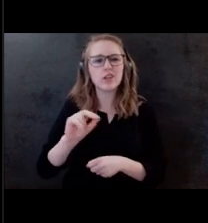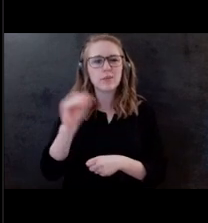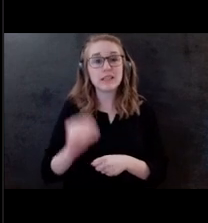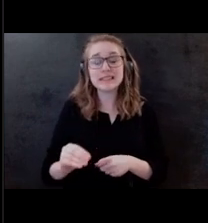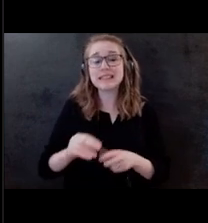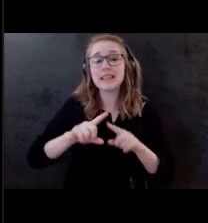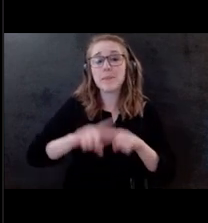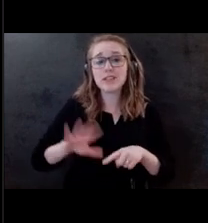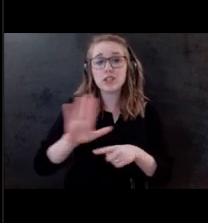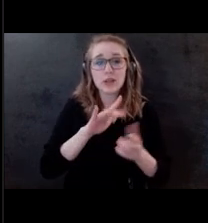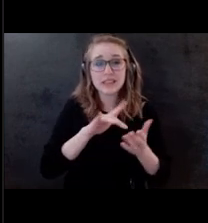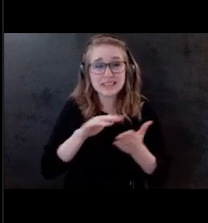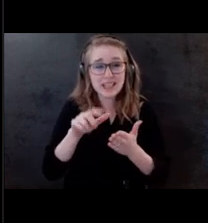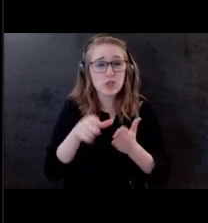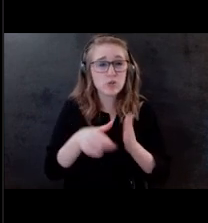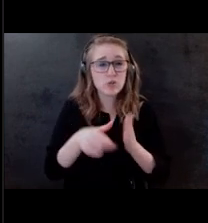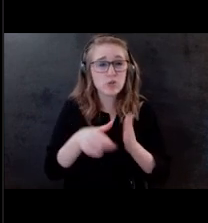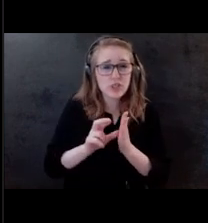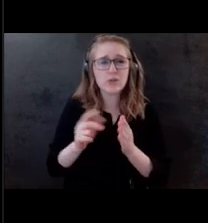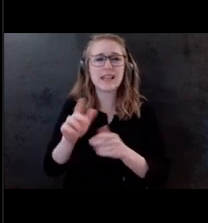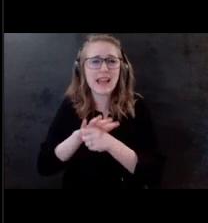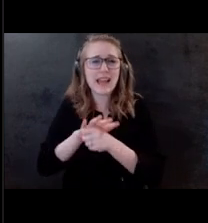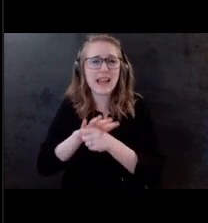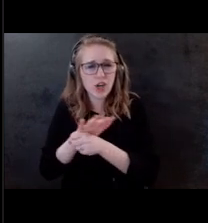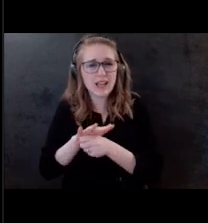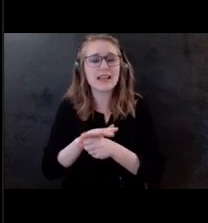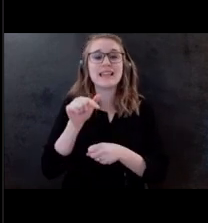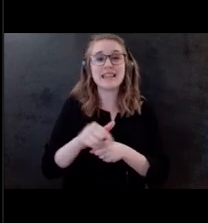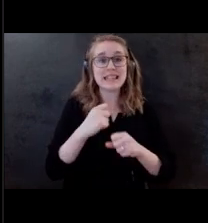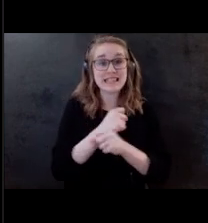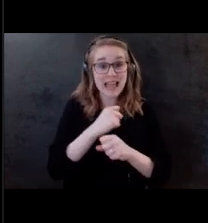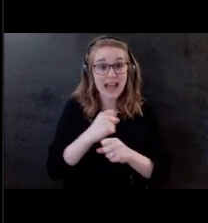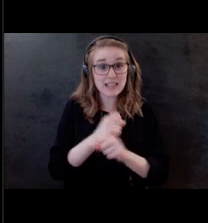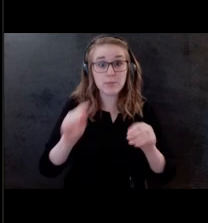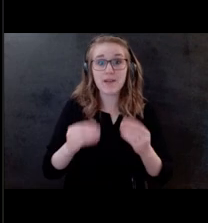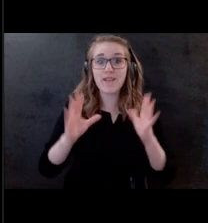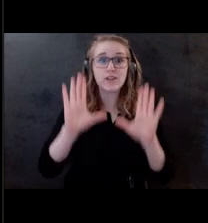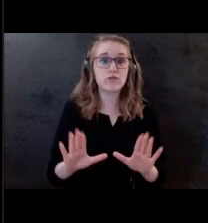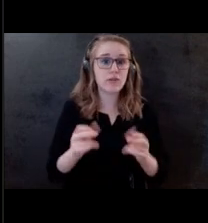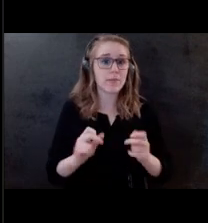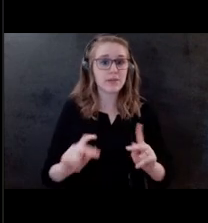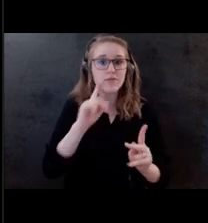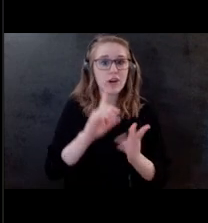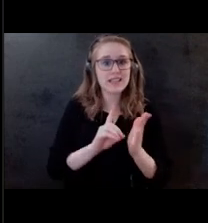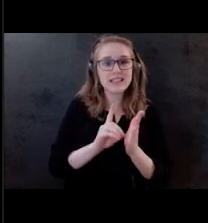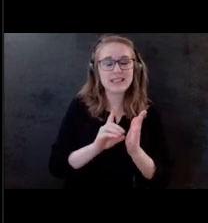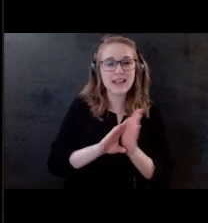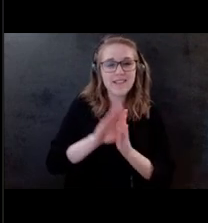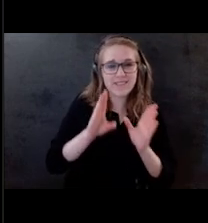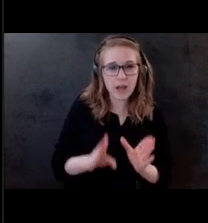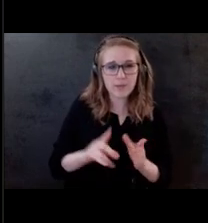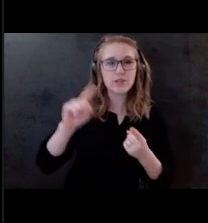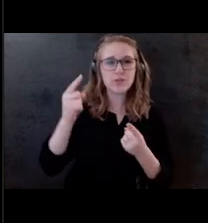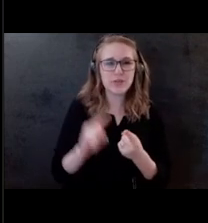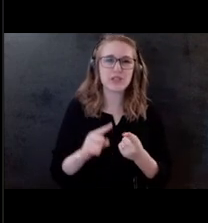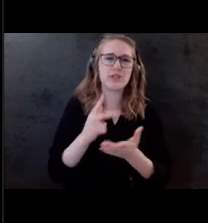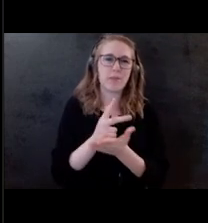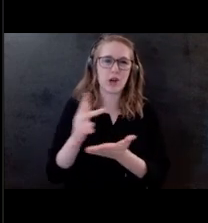reviewed in geographic locations. These stats make great opportunities for developers and local governments to reduce parking